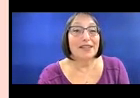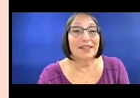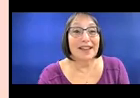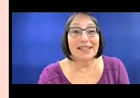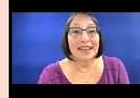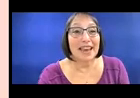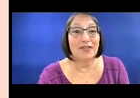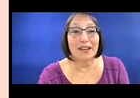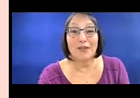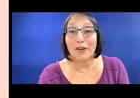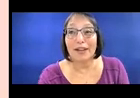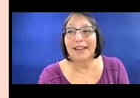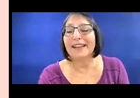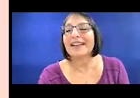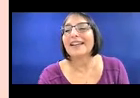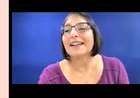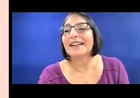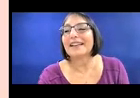long as it's enticing, engaging, it's good.